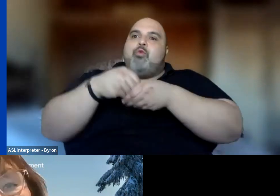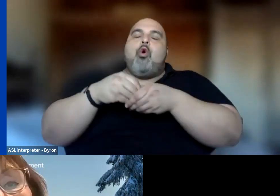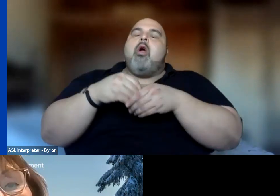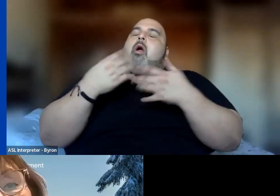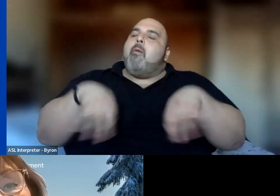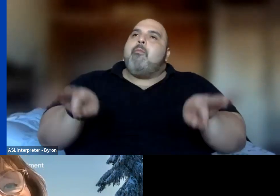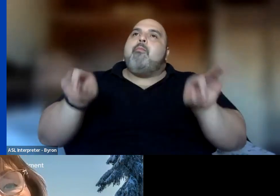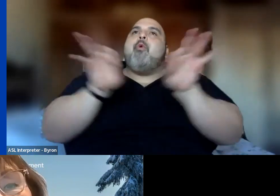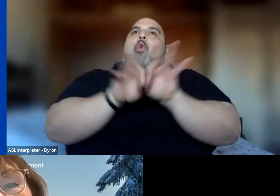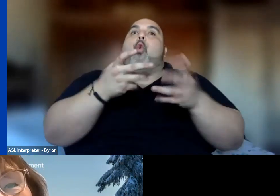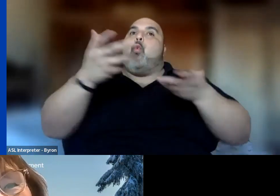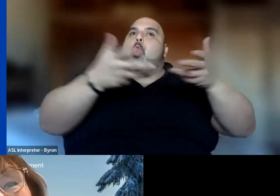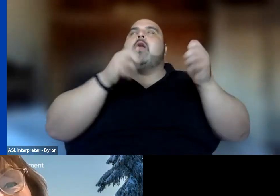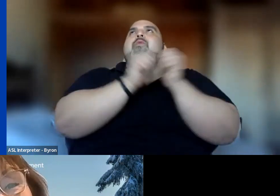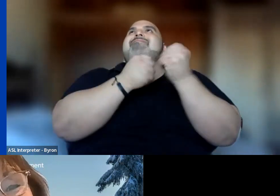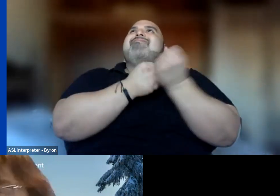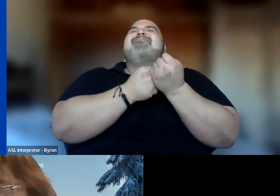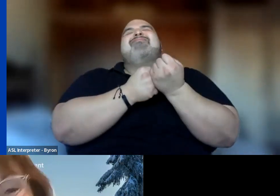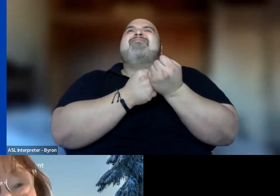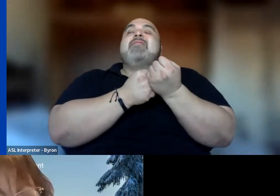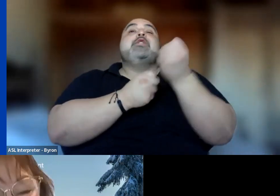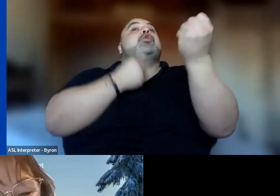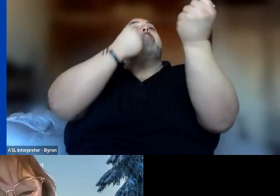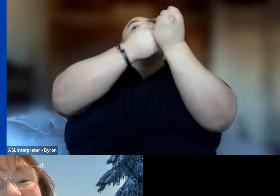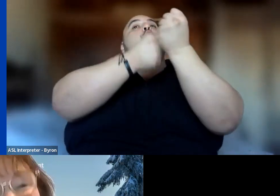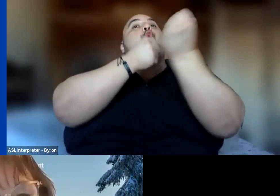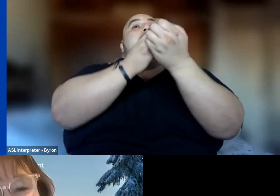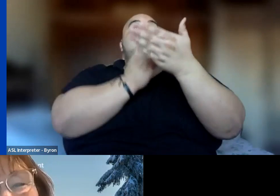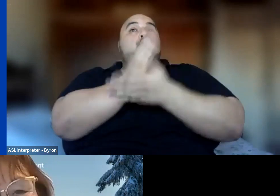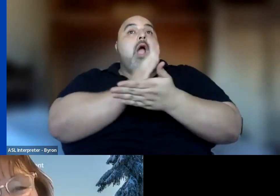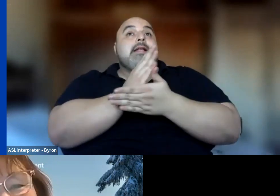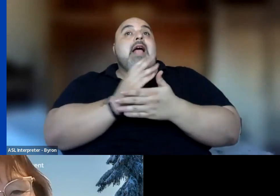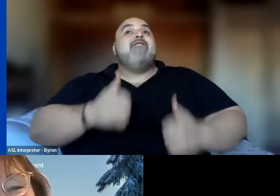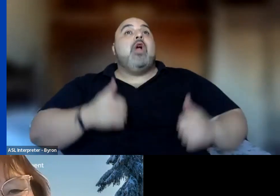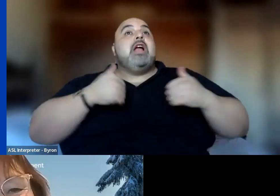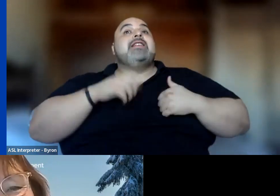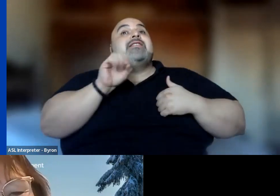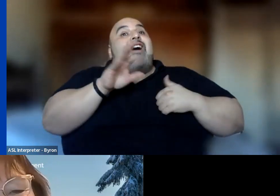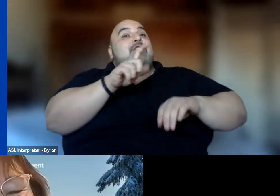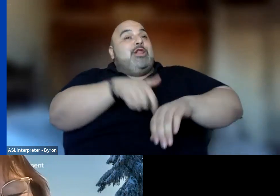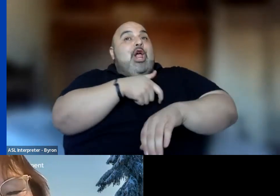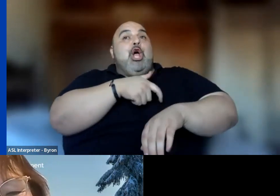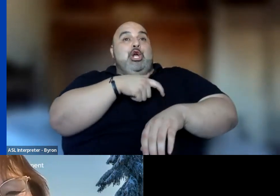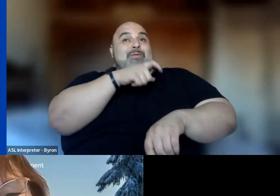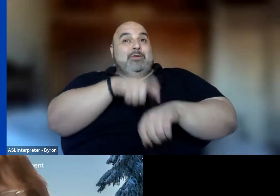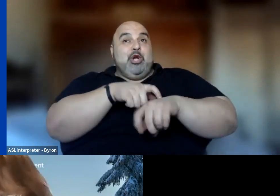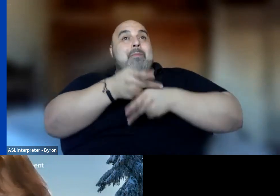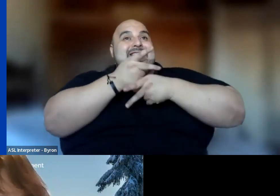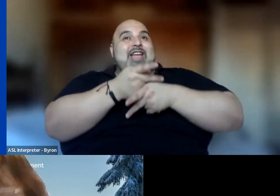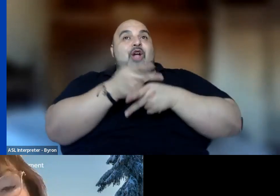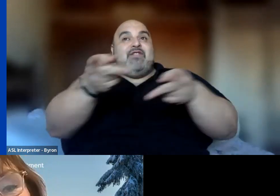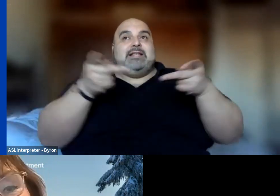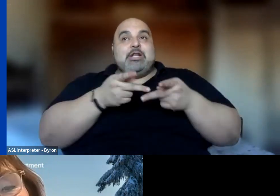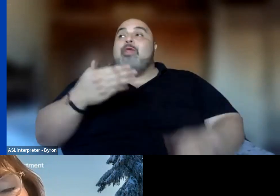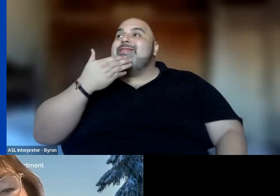and advocating, or I know that's not the correct word, supporting the rights of residents of our long-term care facilities. So Blanca, thank you for